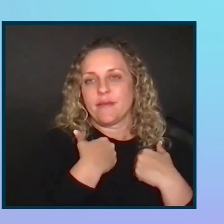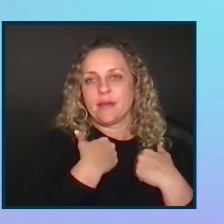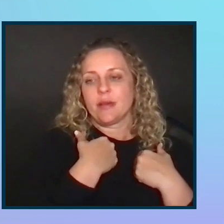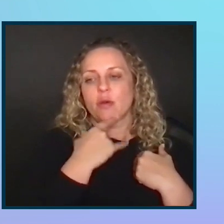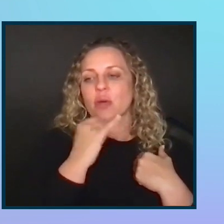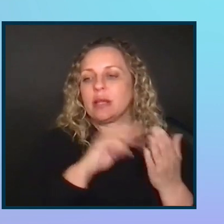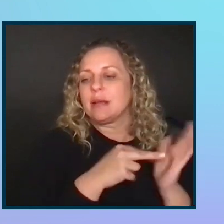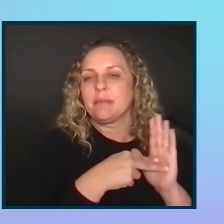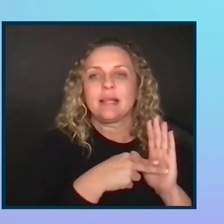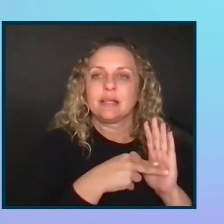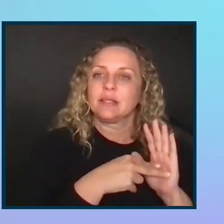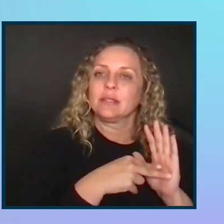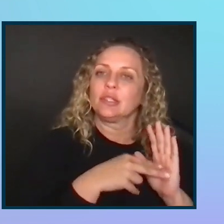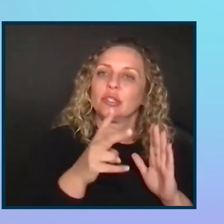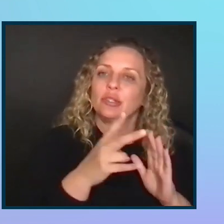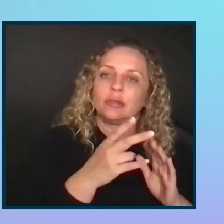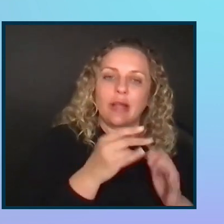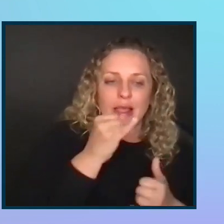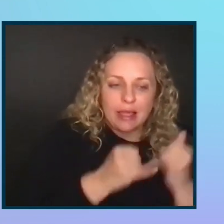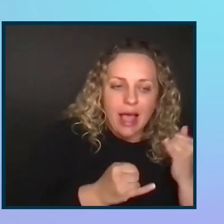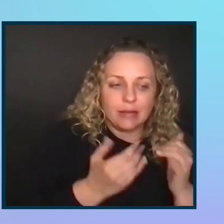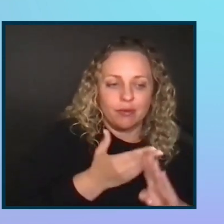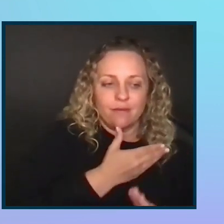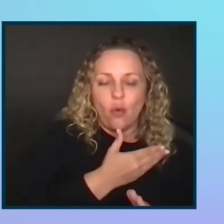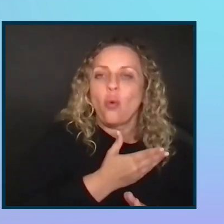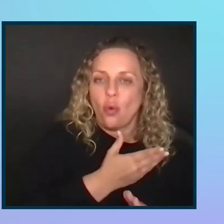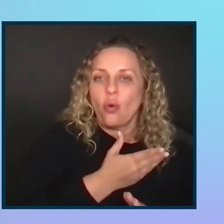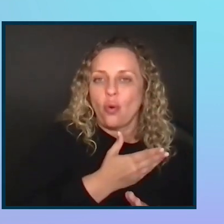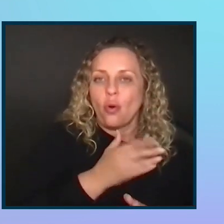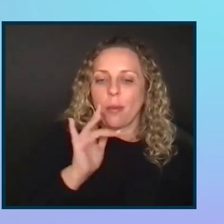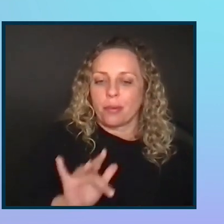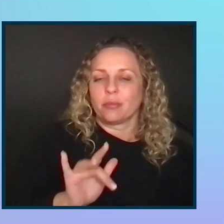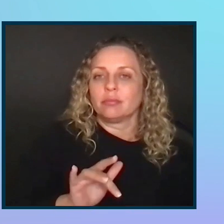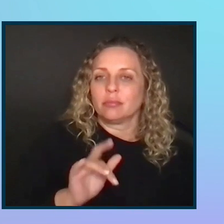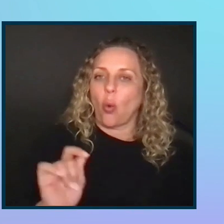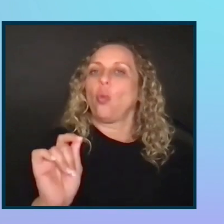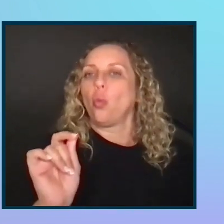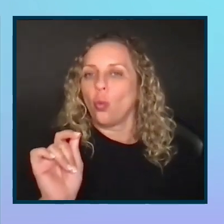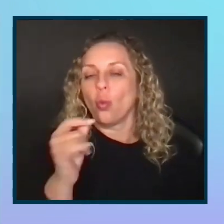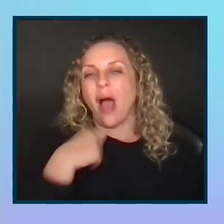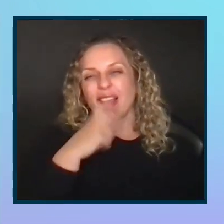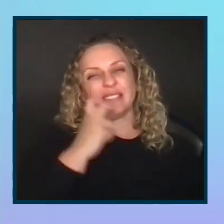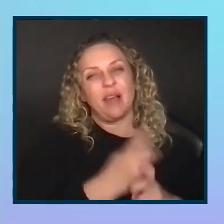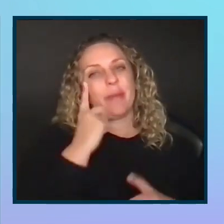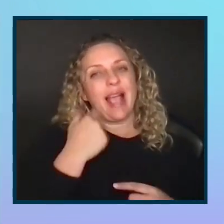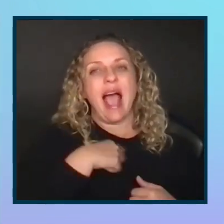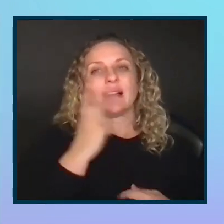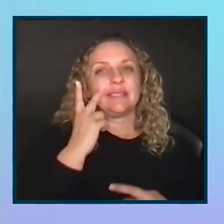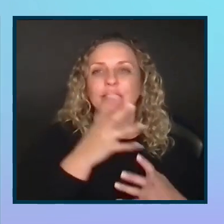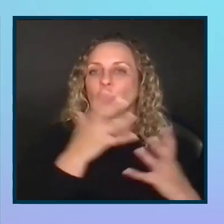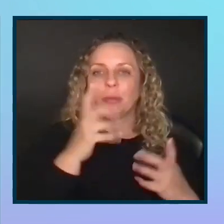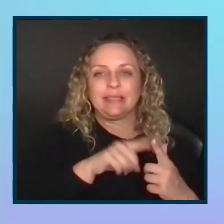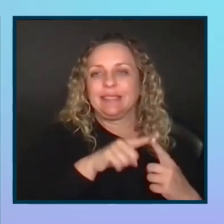basically your review page, your last step before you go. I think it's tough because I've seen them done so many